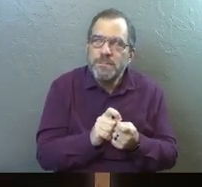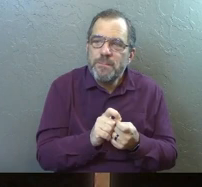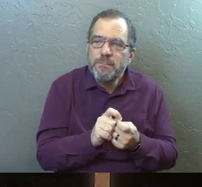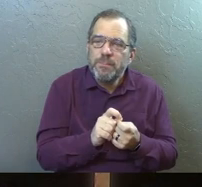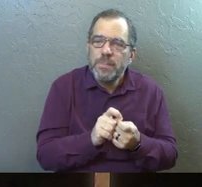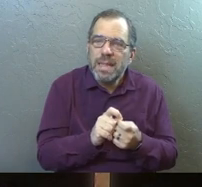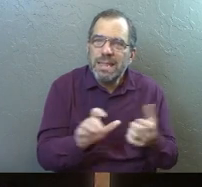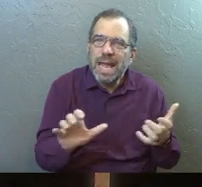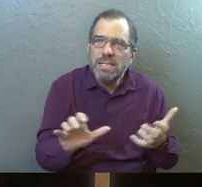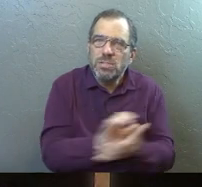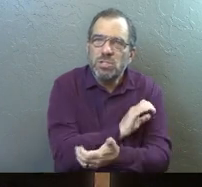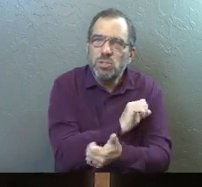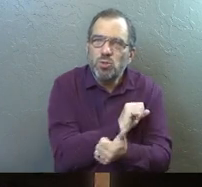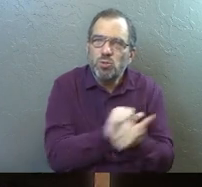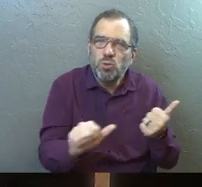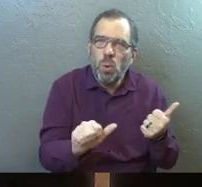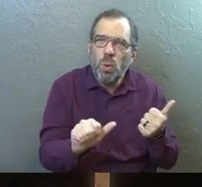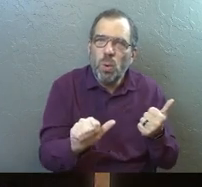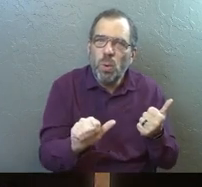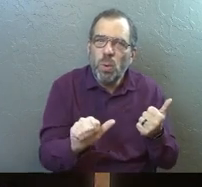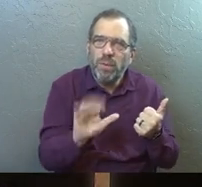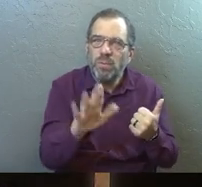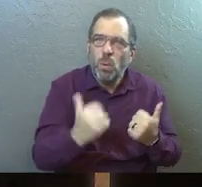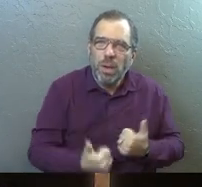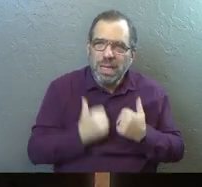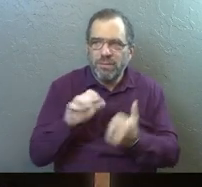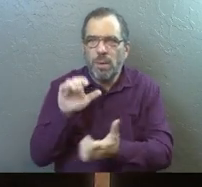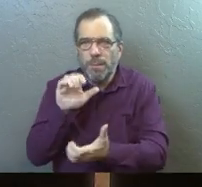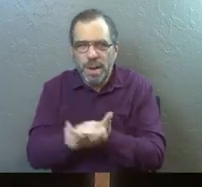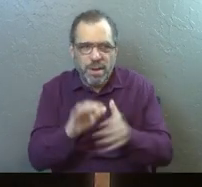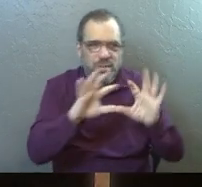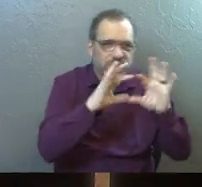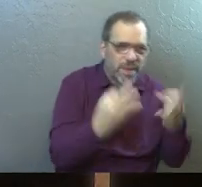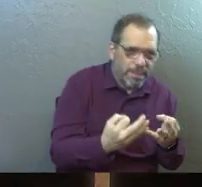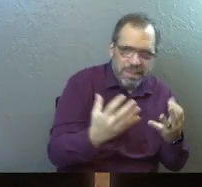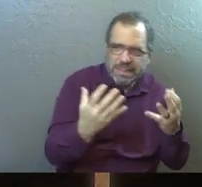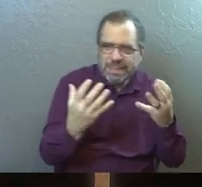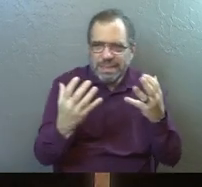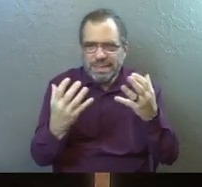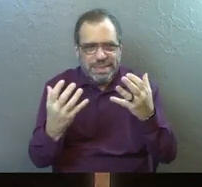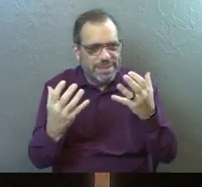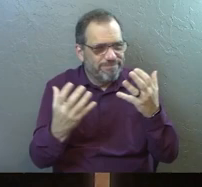are destroying aspects of your life, your marriage, your family,